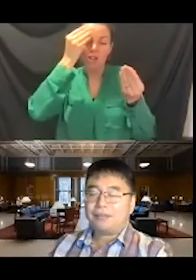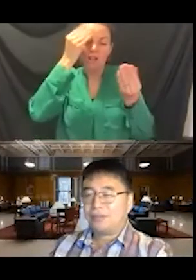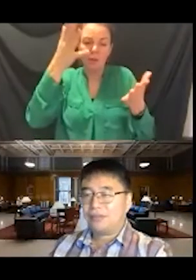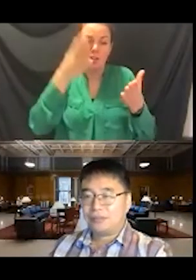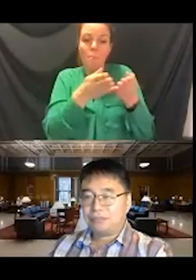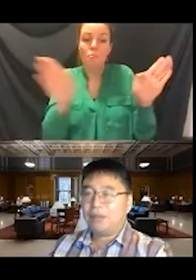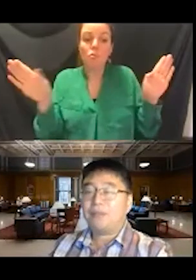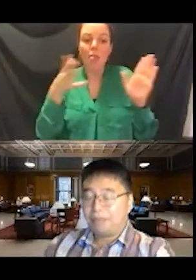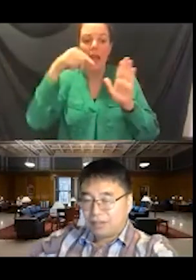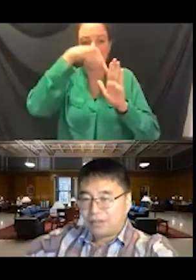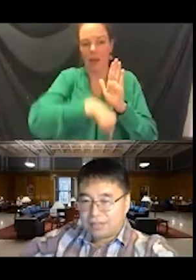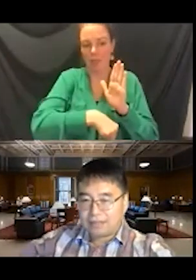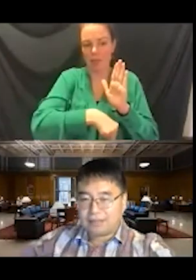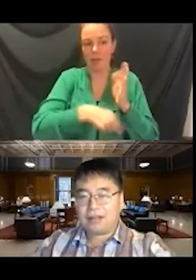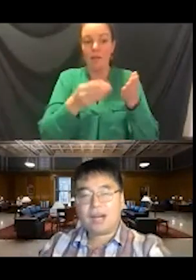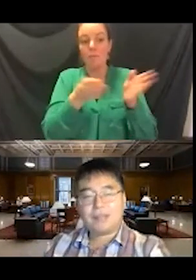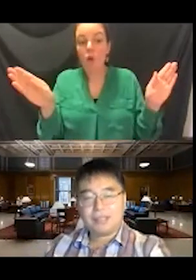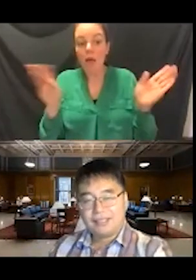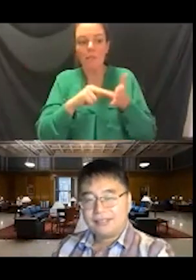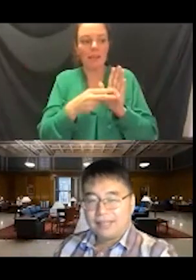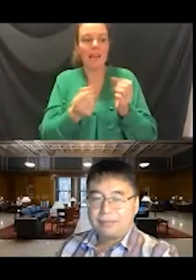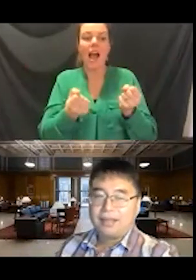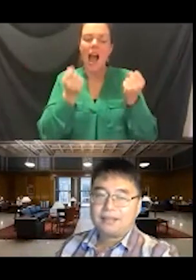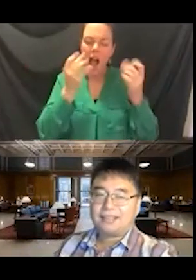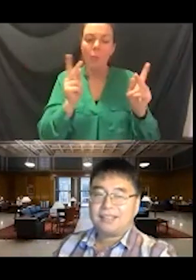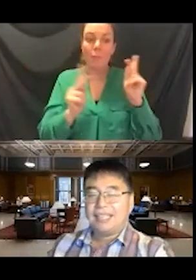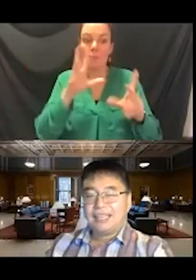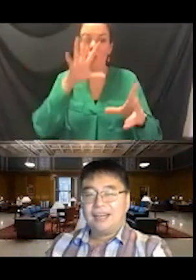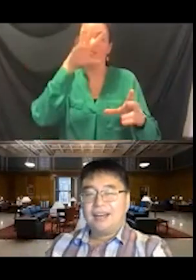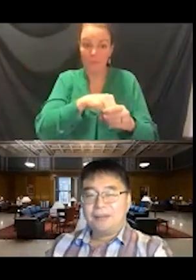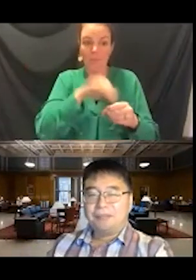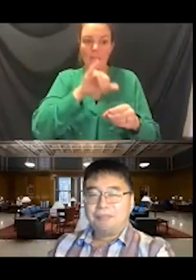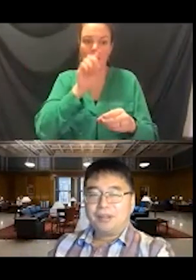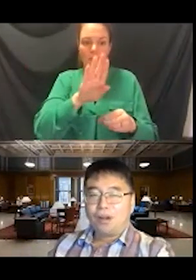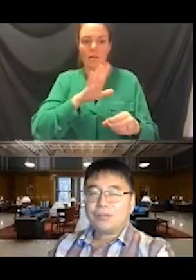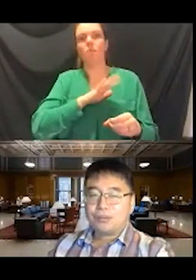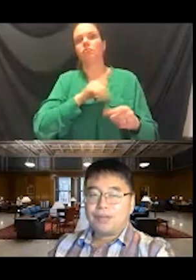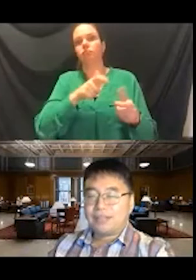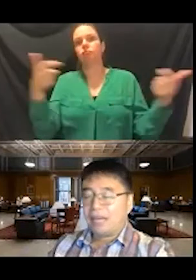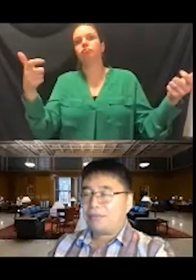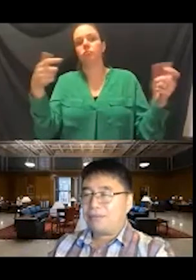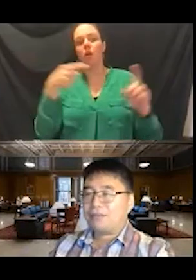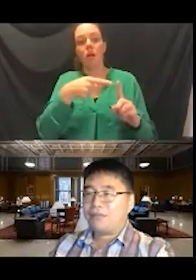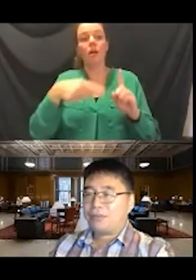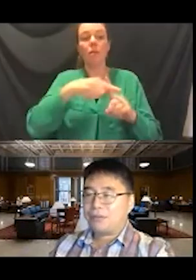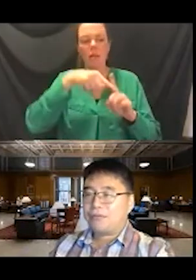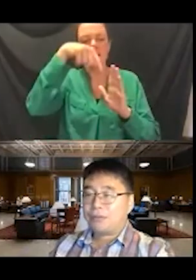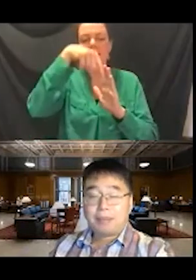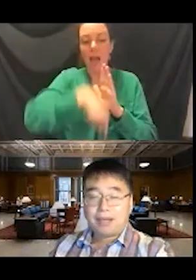in terms of the number of patients that are covered in this database. But also we have depth, right?